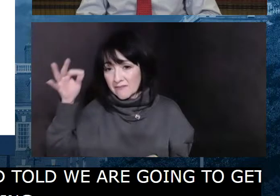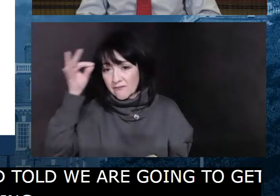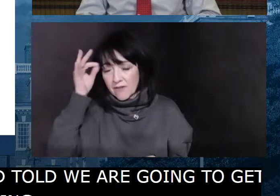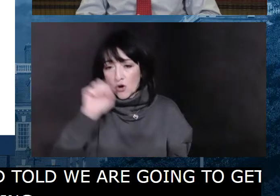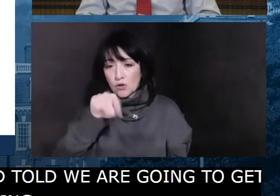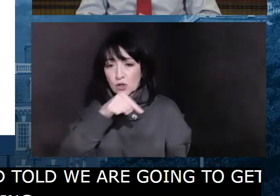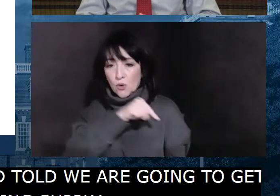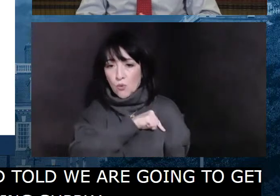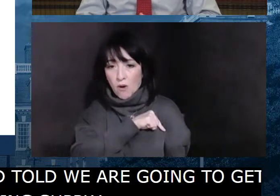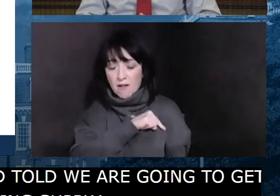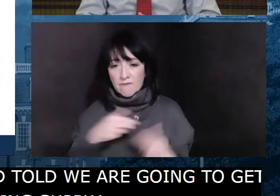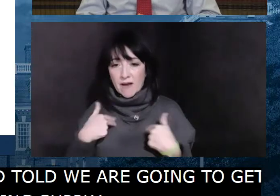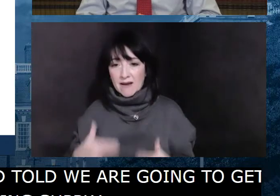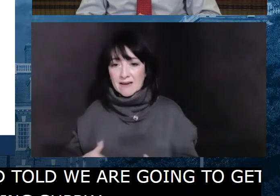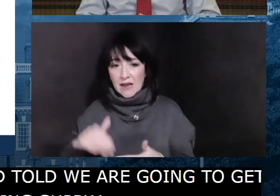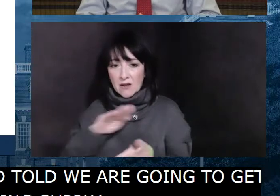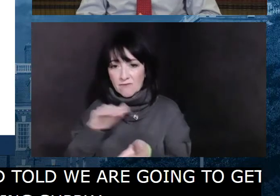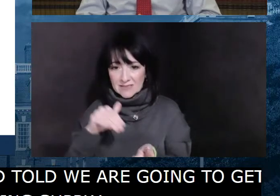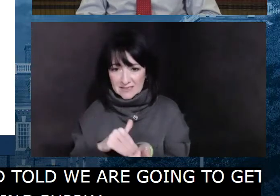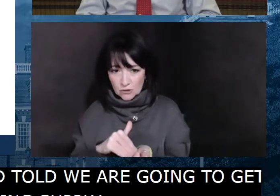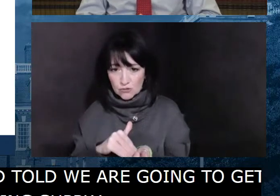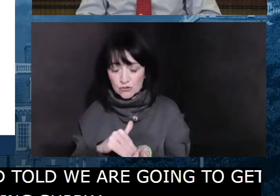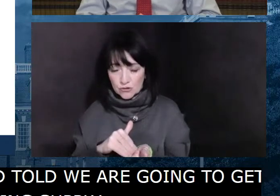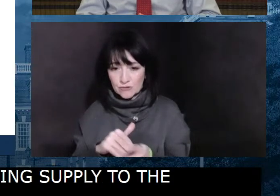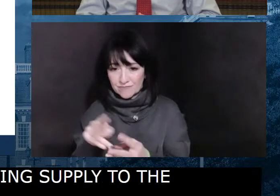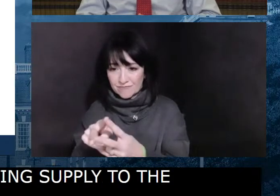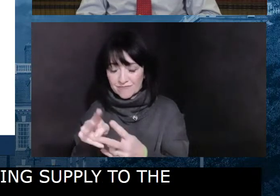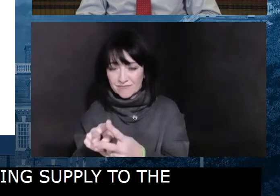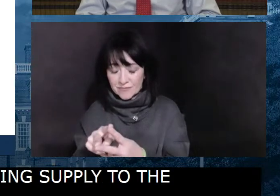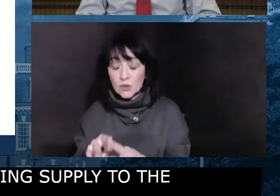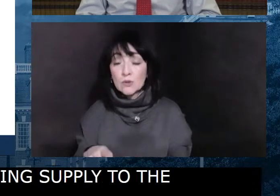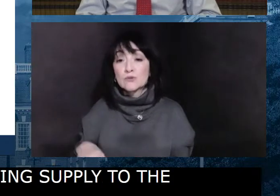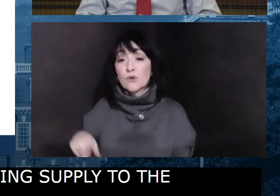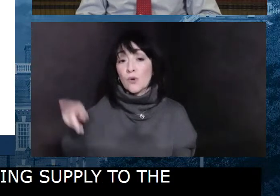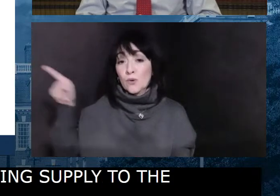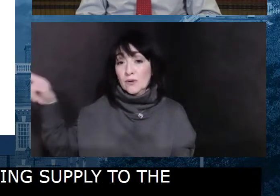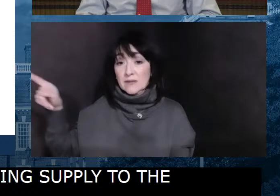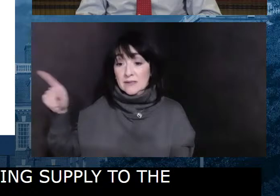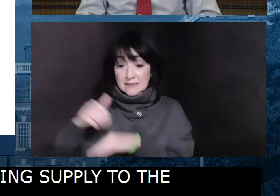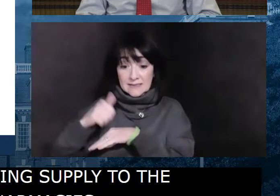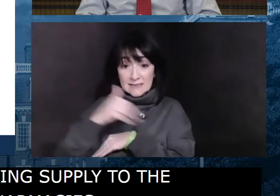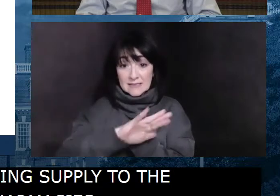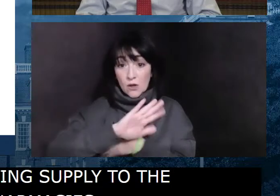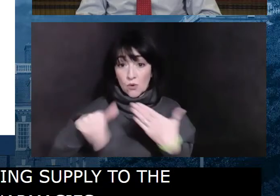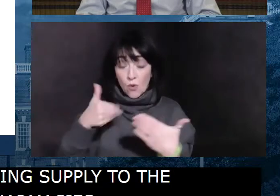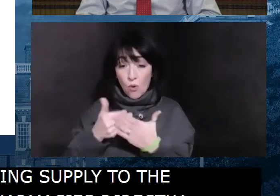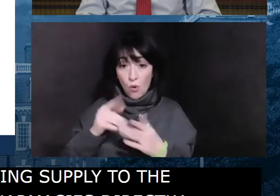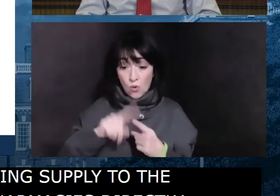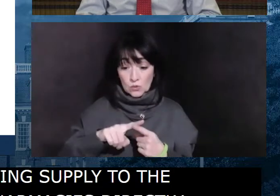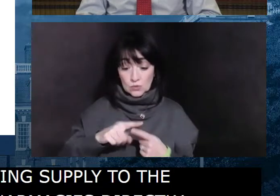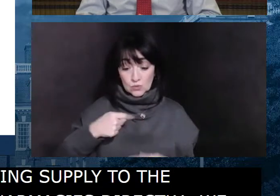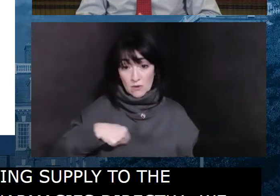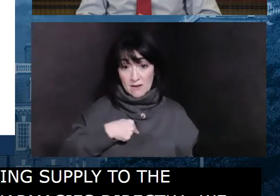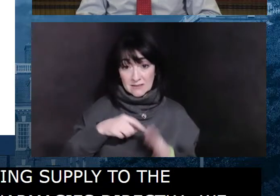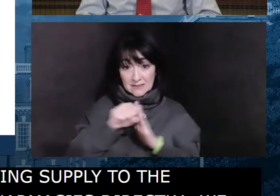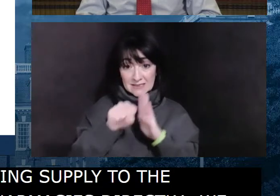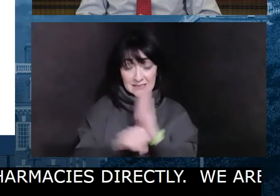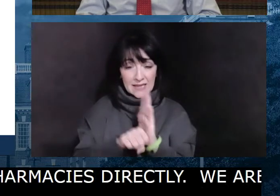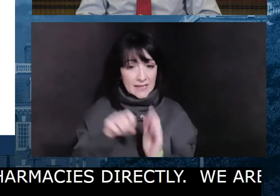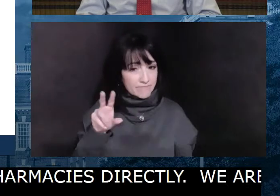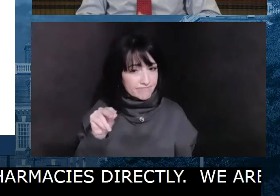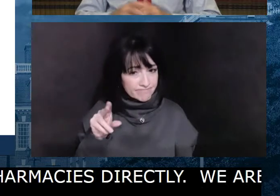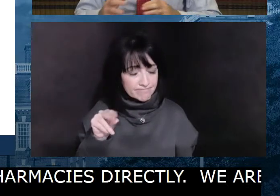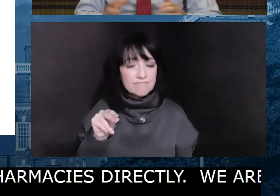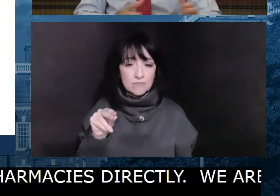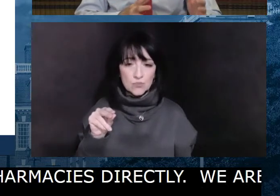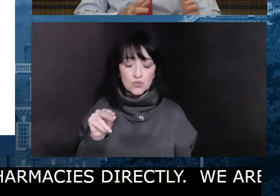We are making allocations from the doses that come from the Division of Public Health to those partners as well.